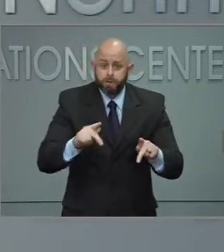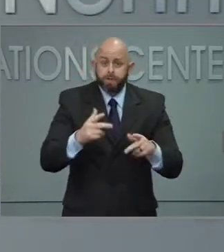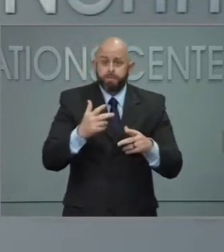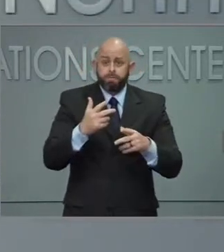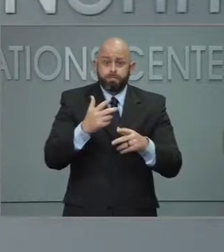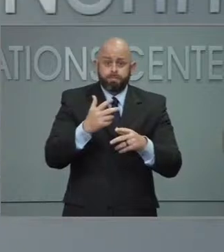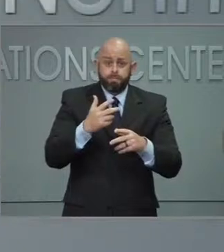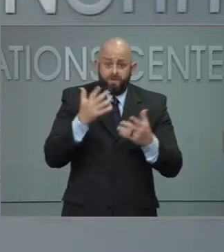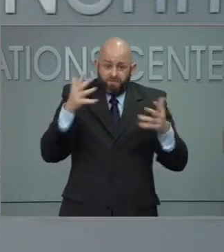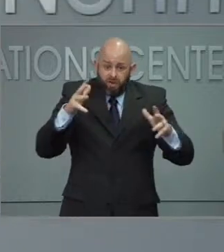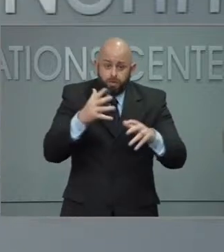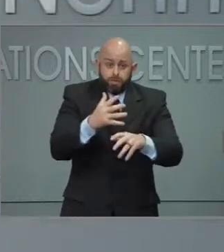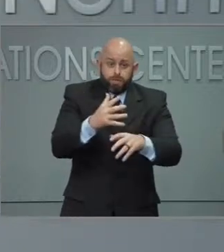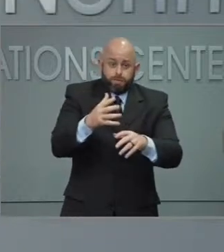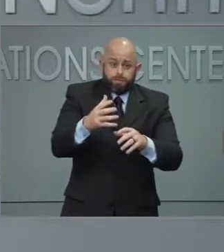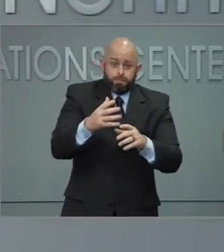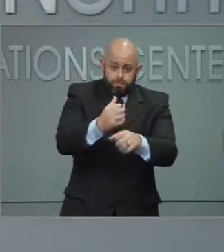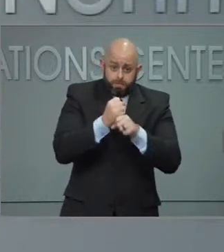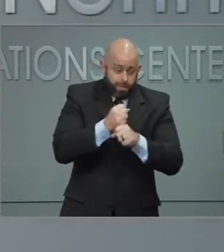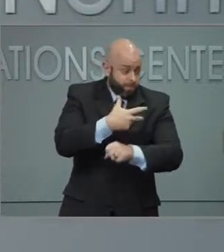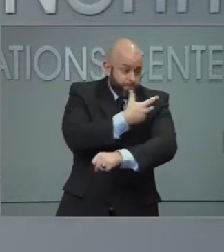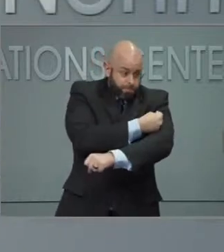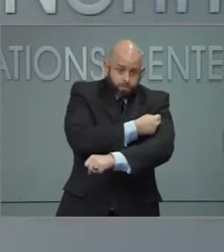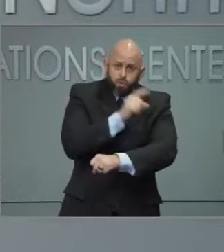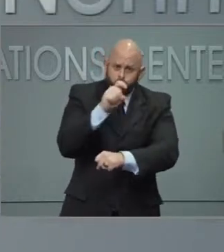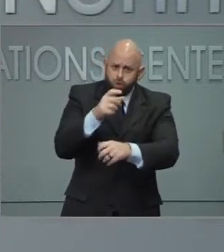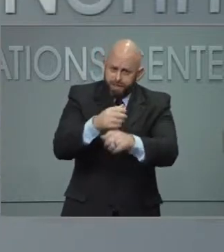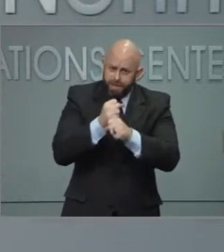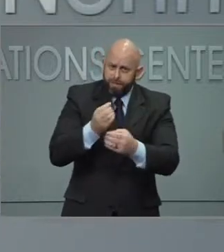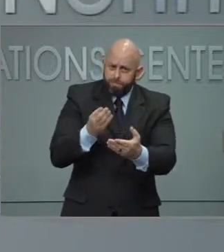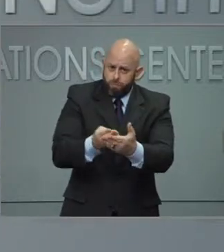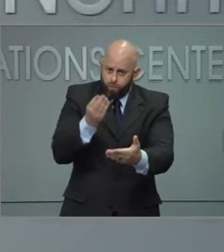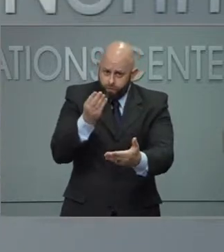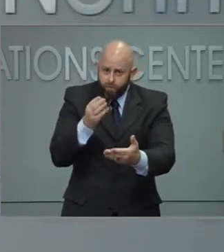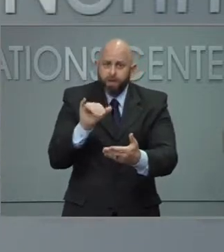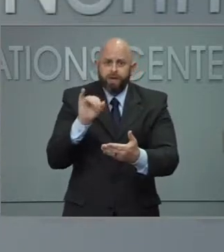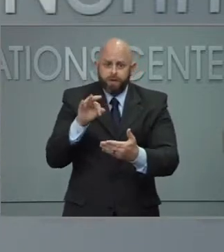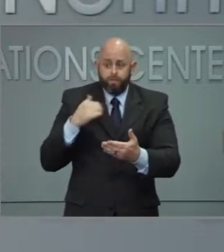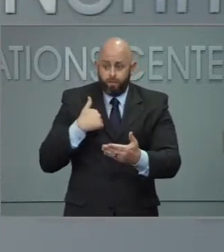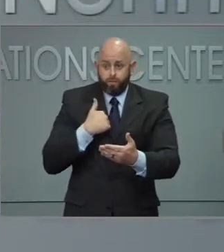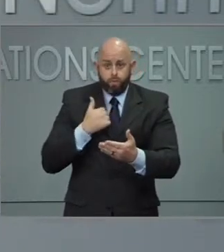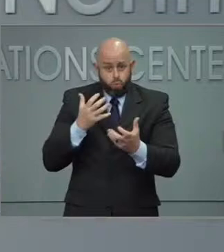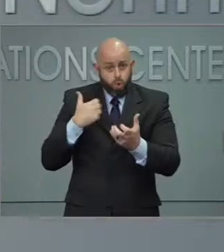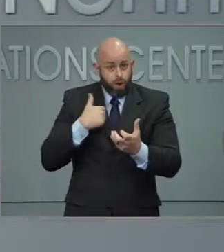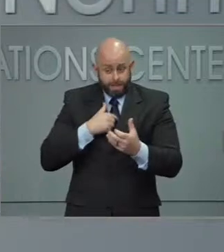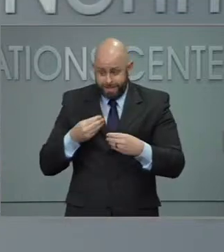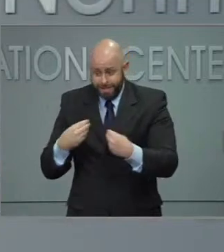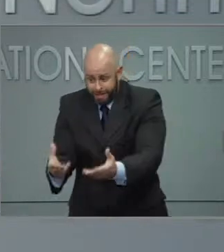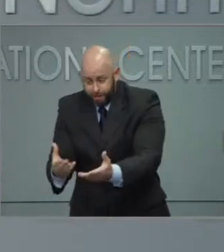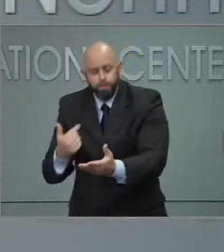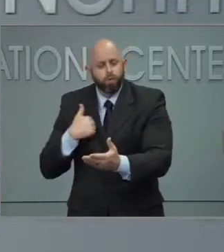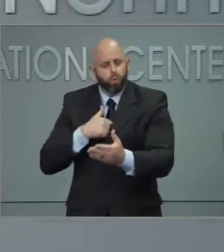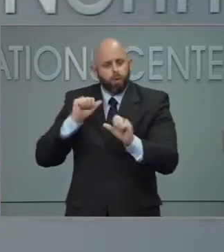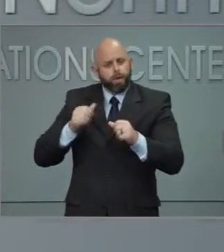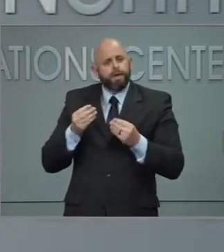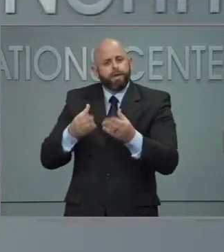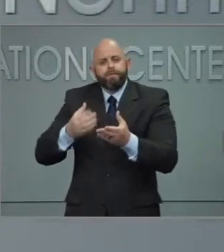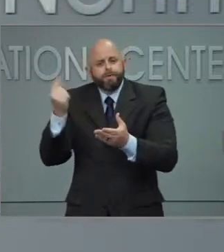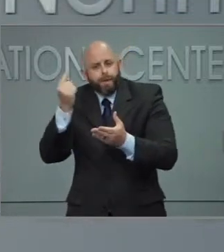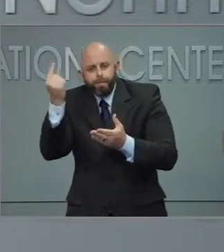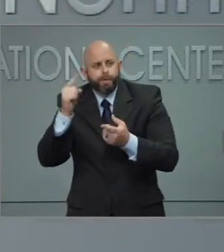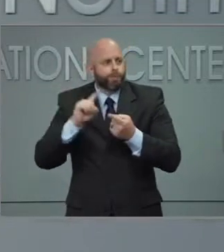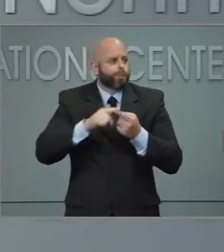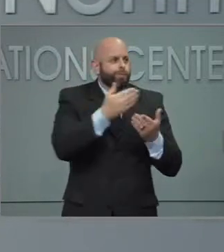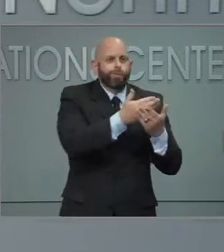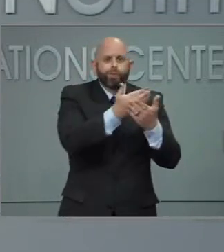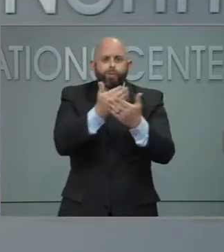a verification of that vaccination if they ask us for it. And so the Department of Health and Human Services is working